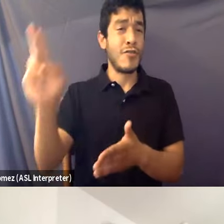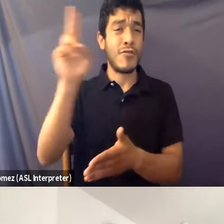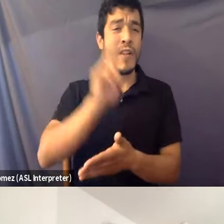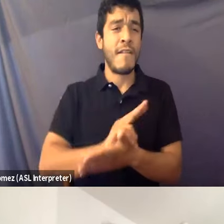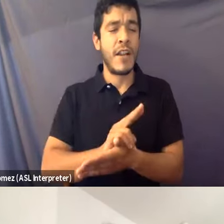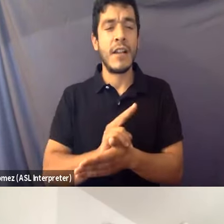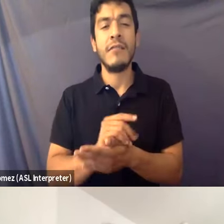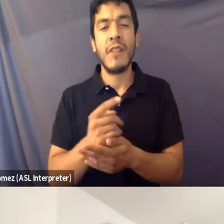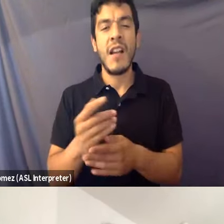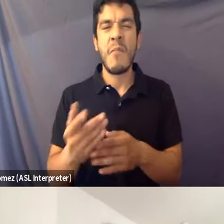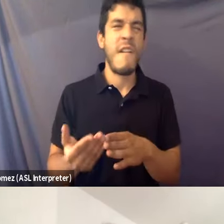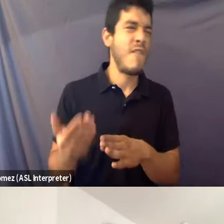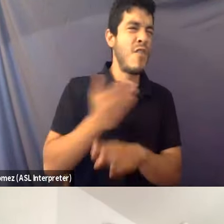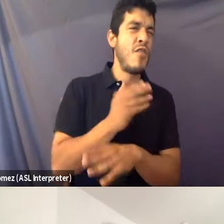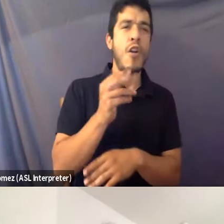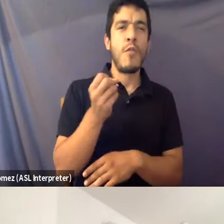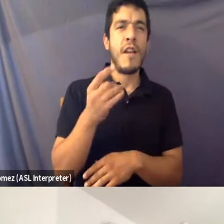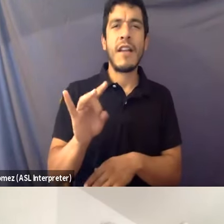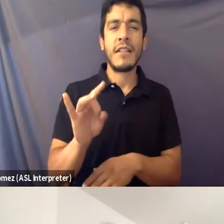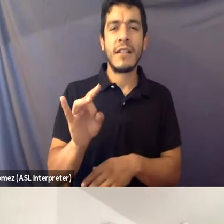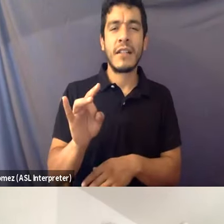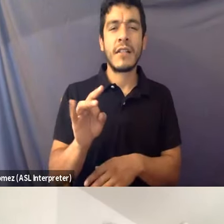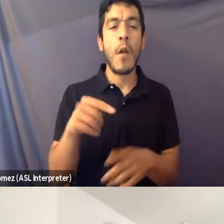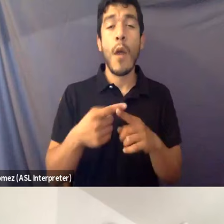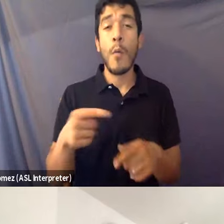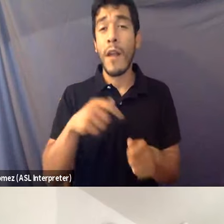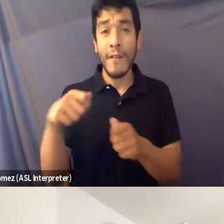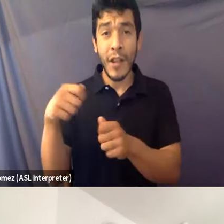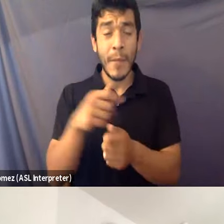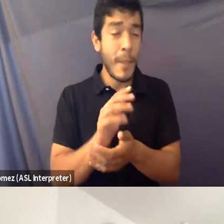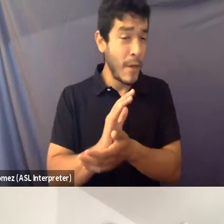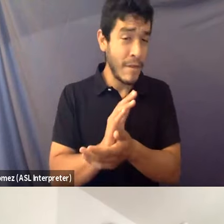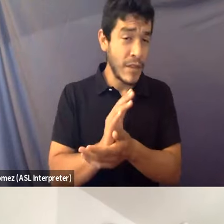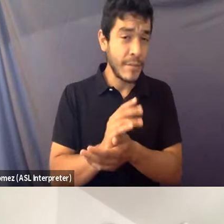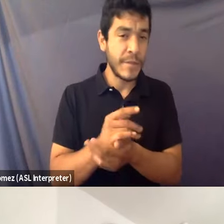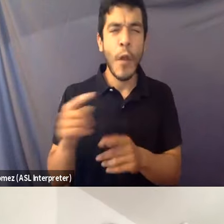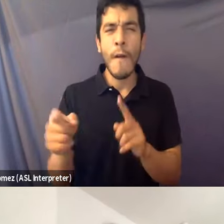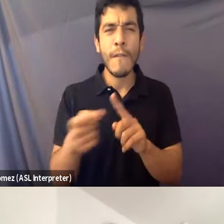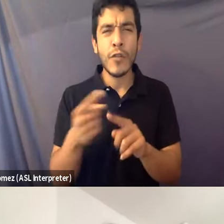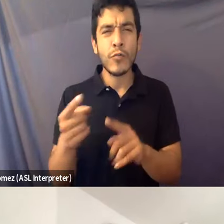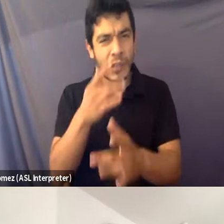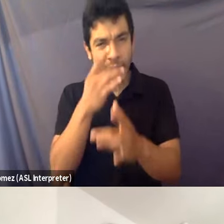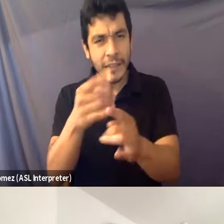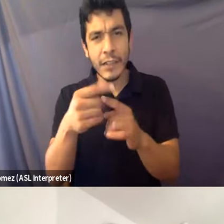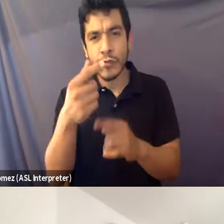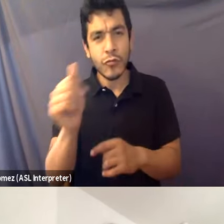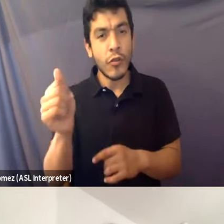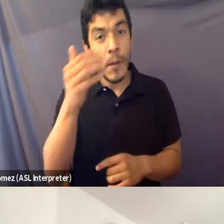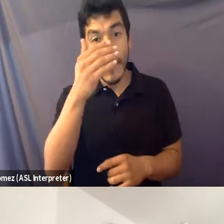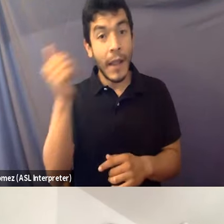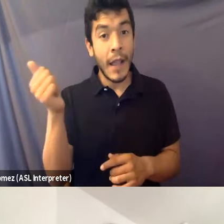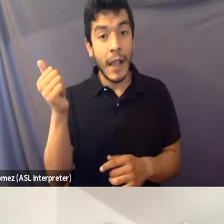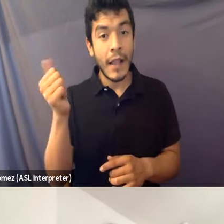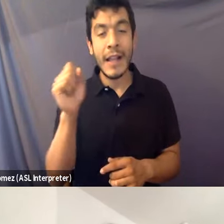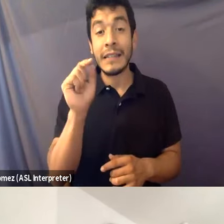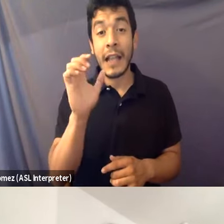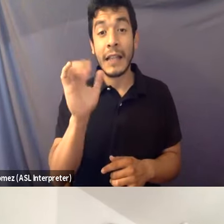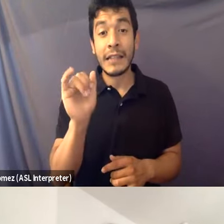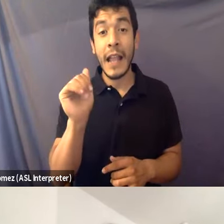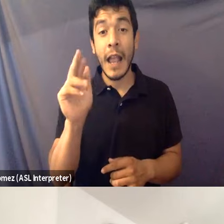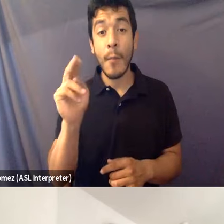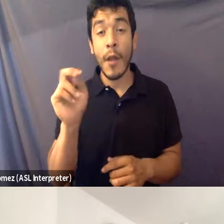the 2018 elections when when we were filming. So we were drawn initially to film in Georgia because Stacey Abrams's race that year